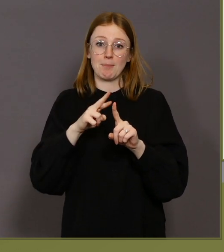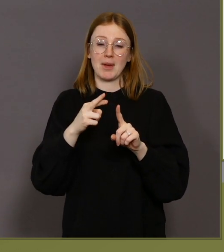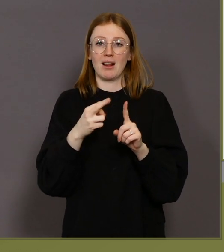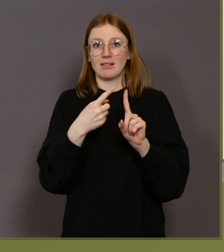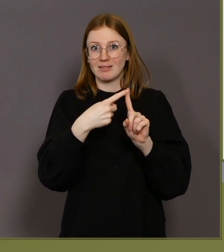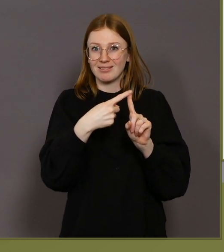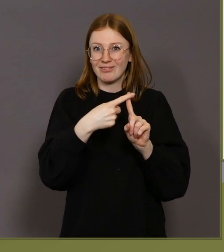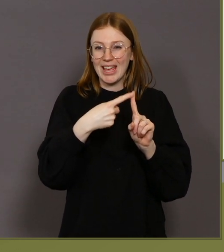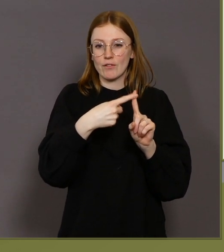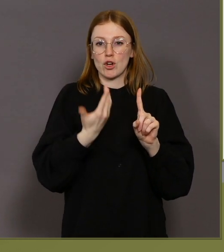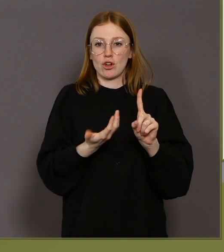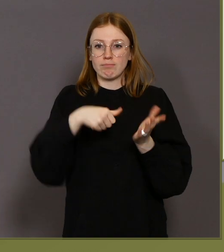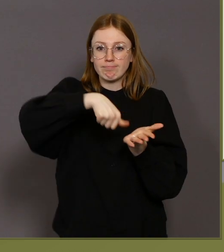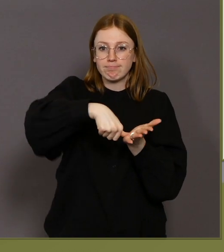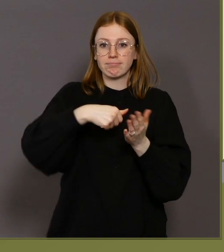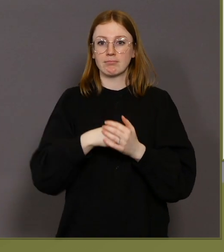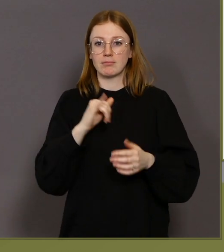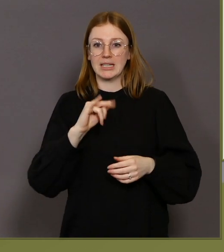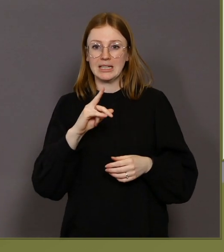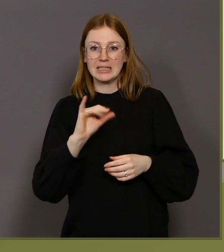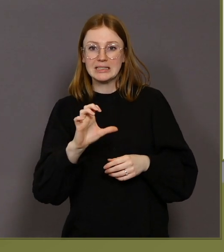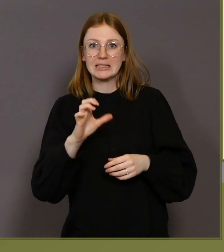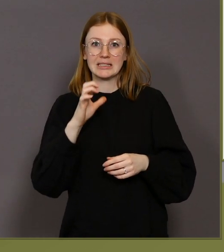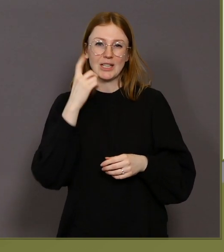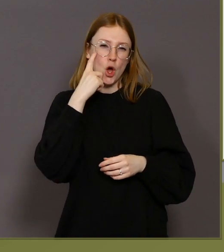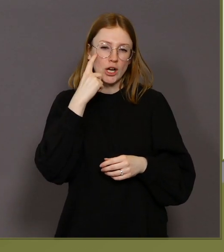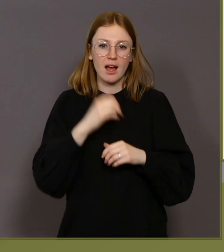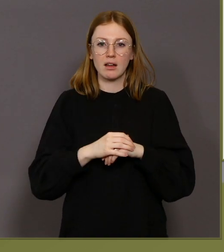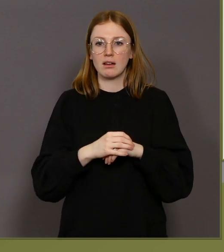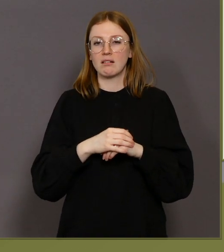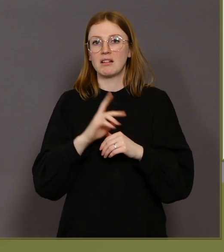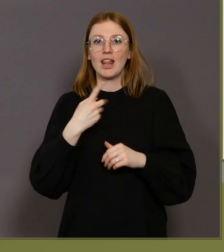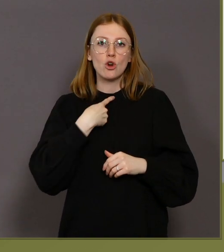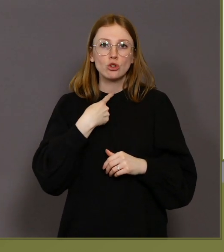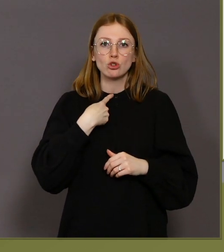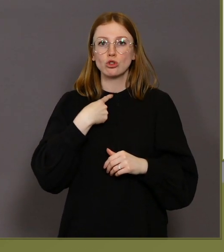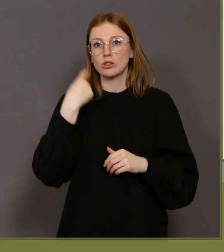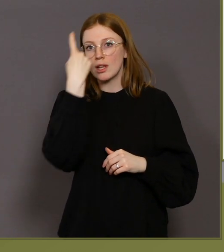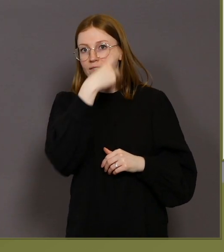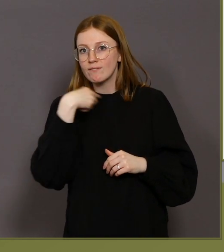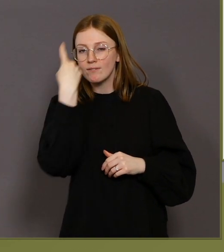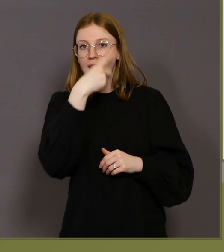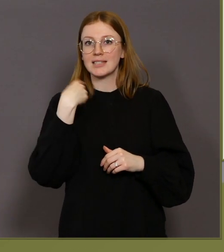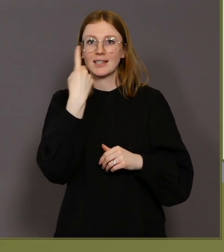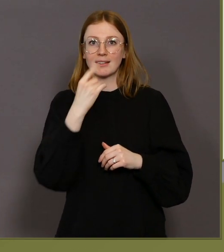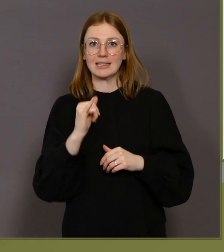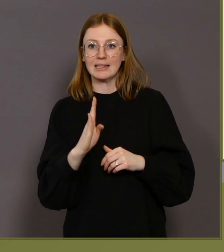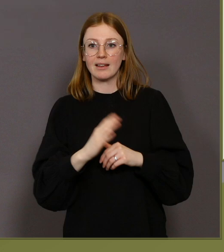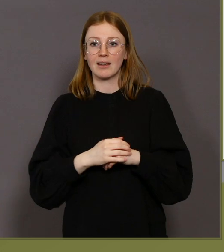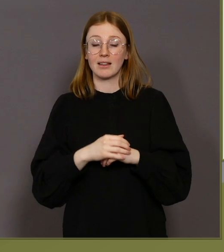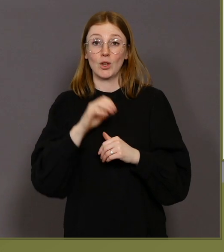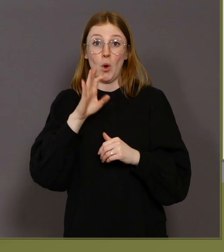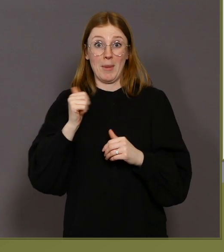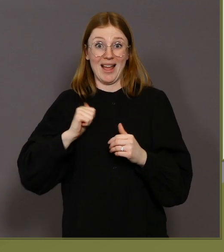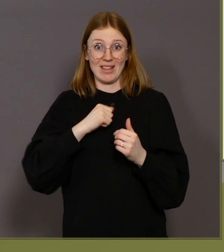voice, face ID. And if we use one of them, then we need at